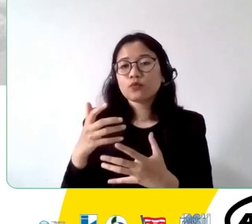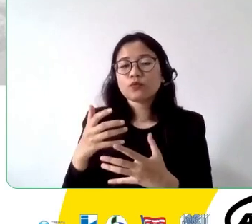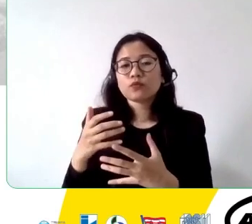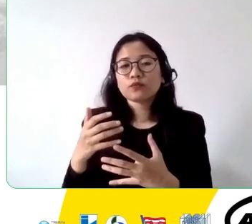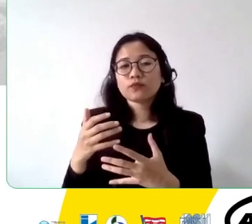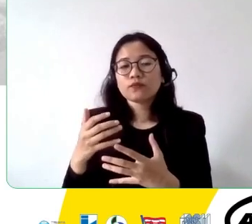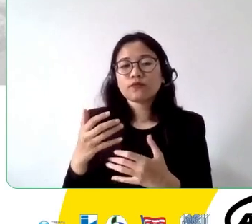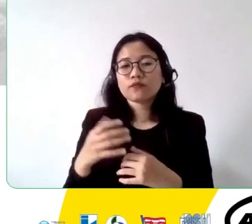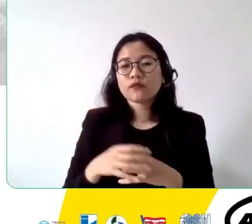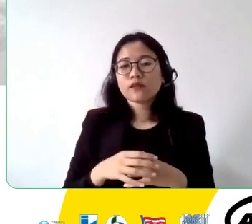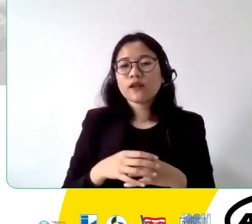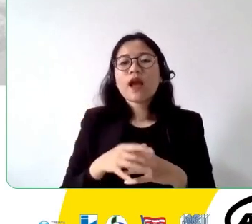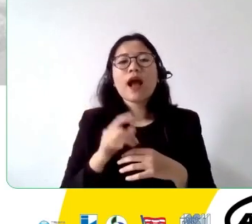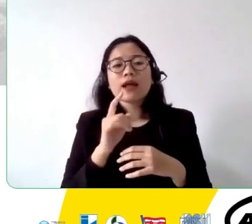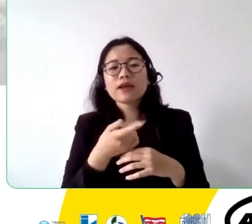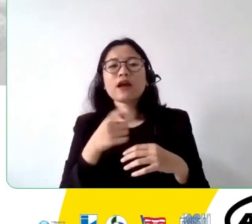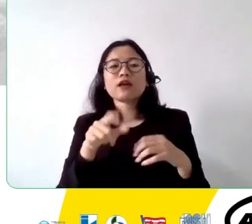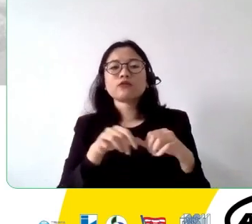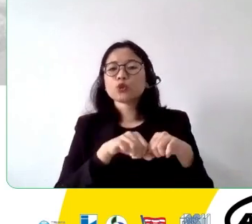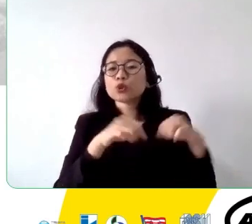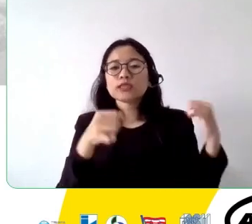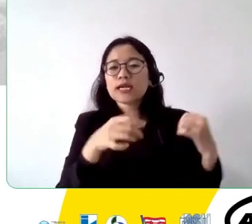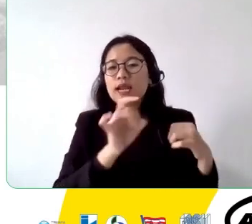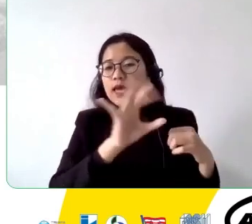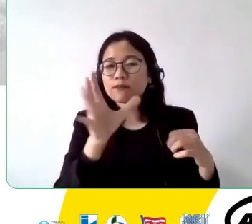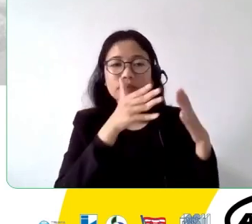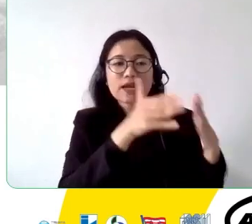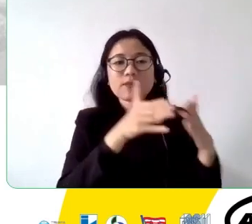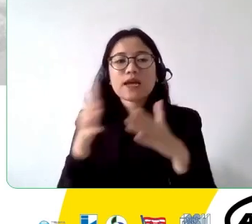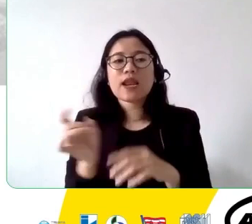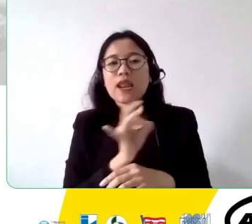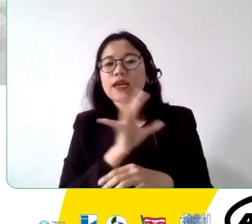fish, prawn, other production, and others